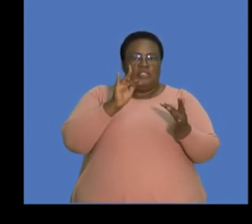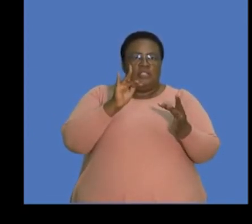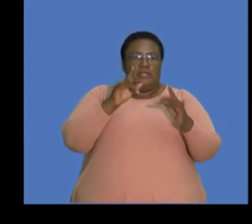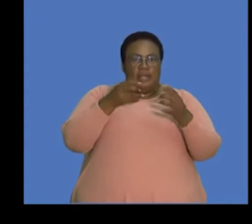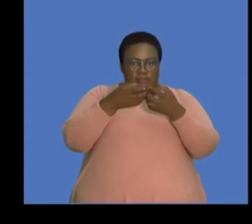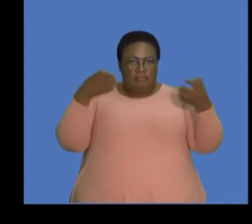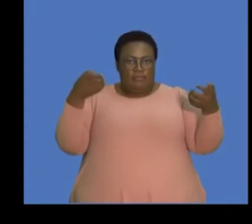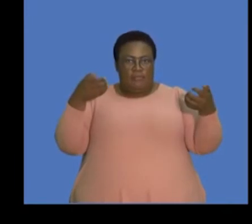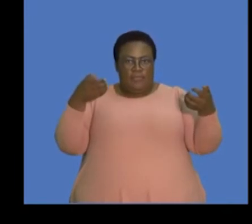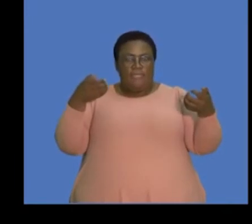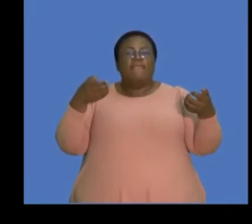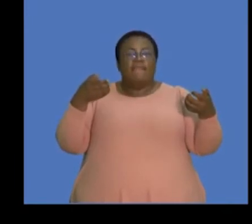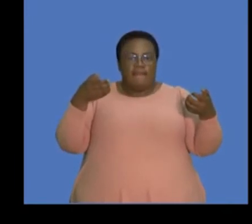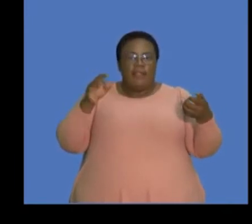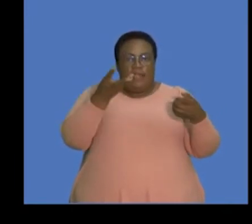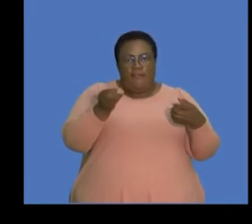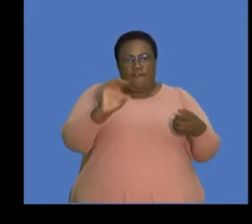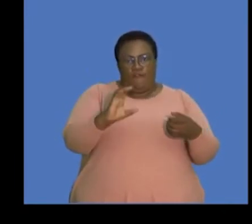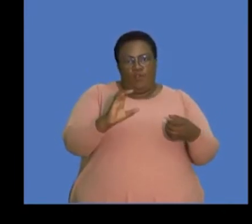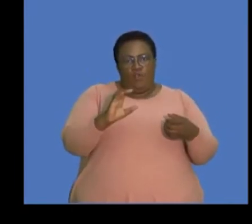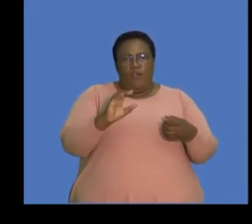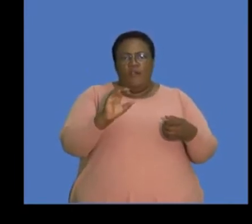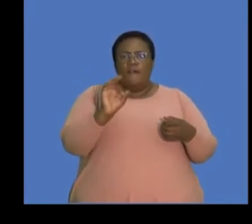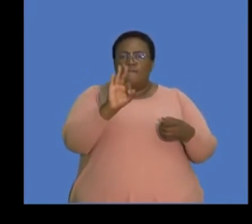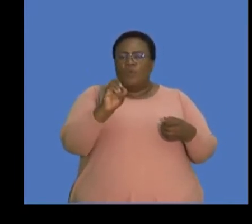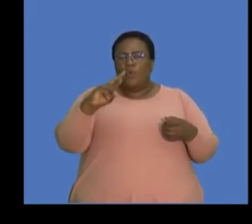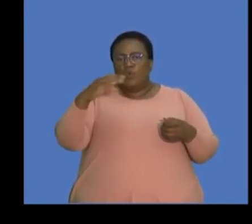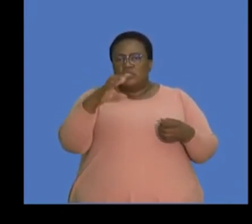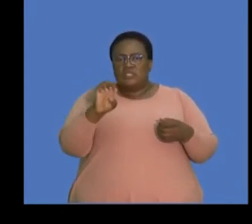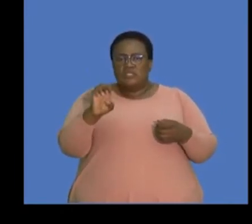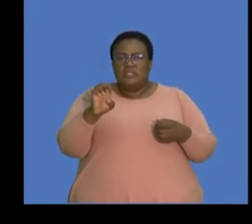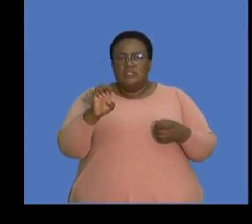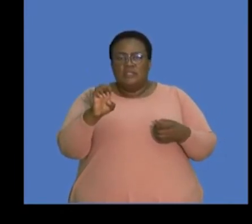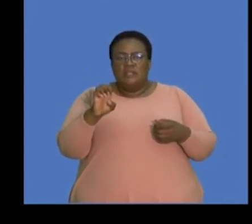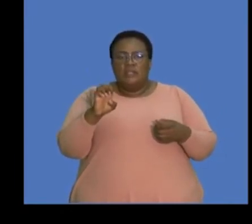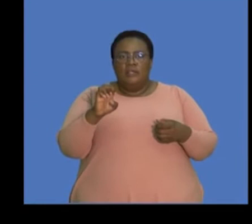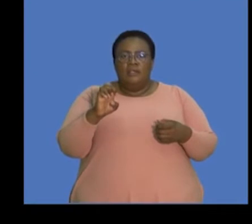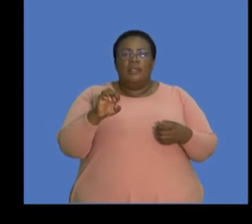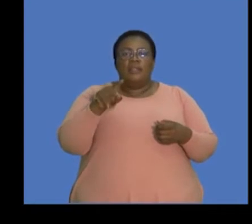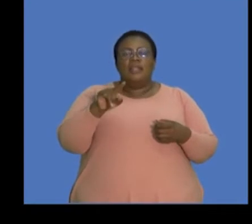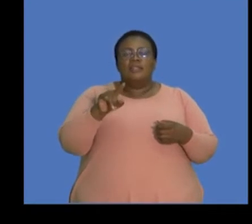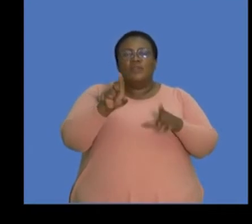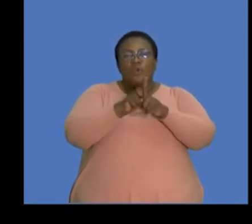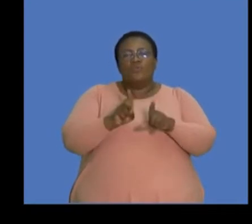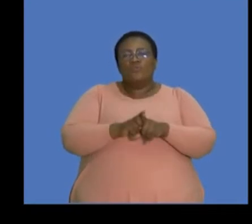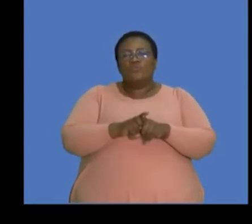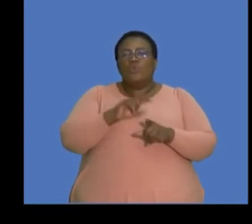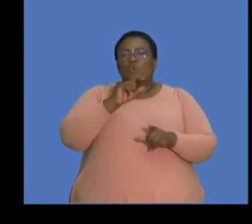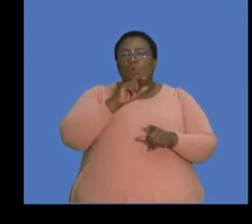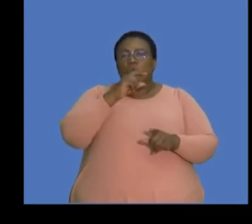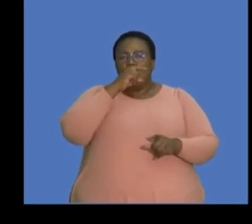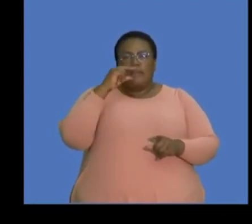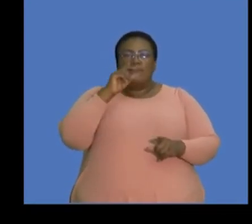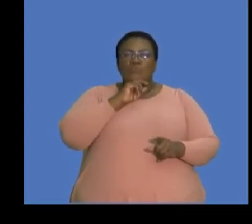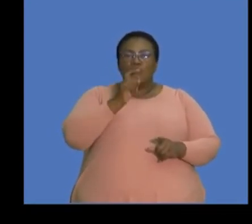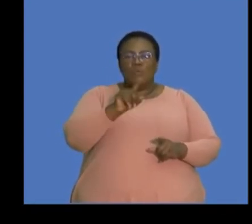without them being in contact. So this non-contact force, we'll refer to it also as a field force, okay? So